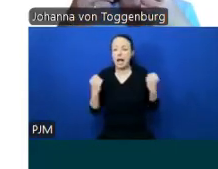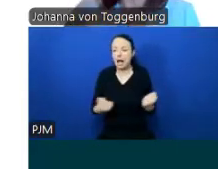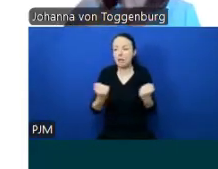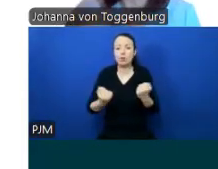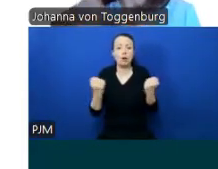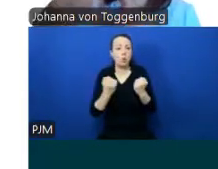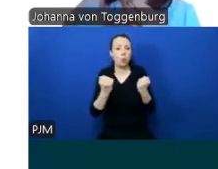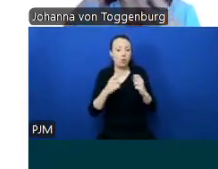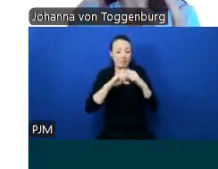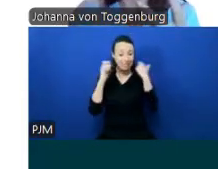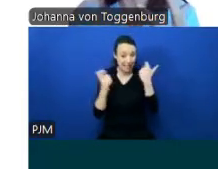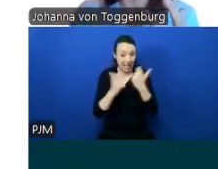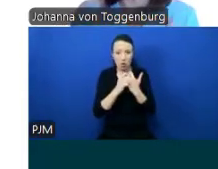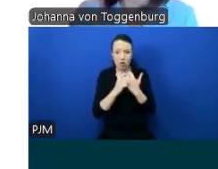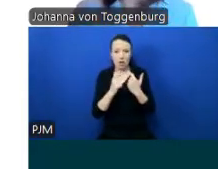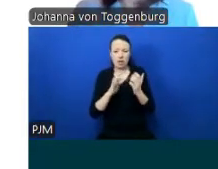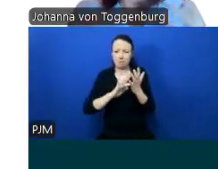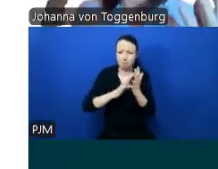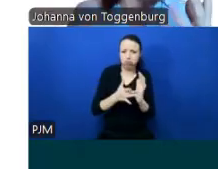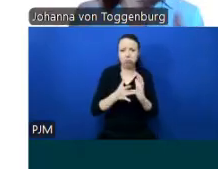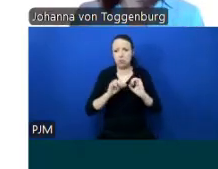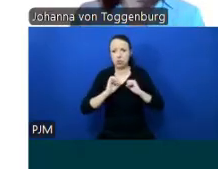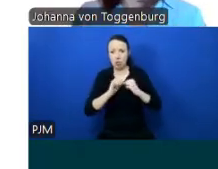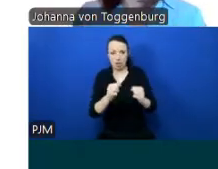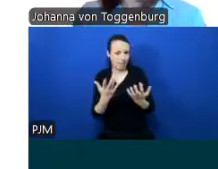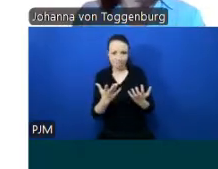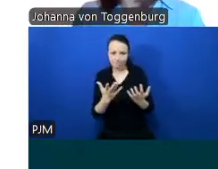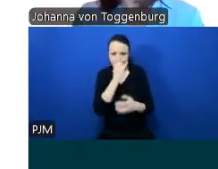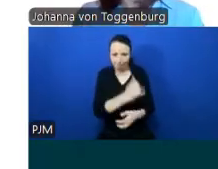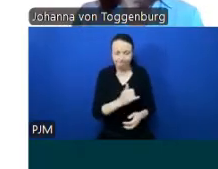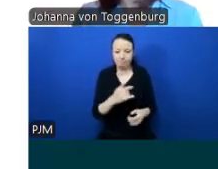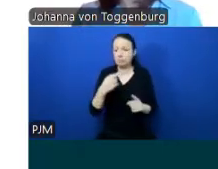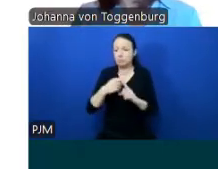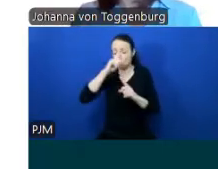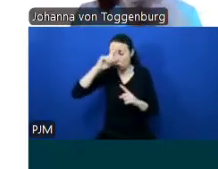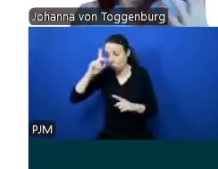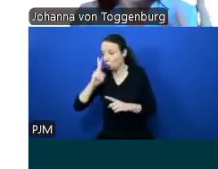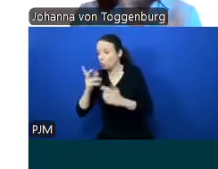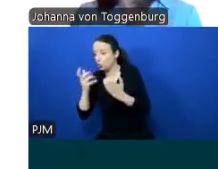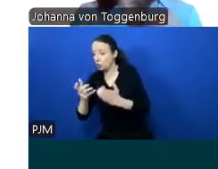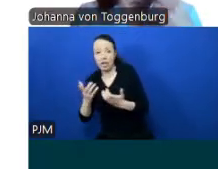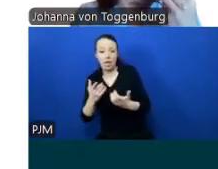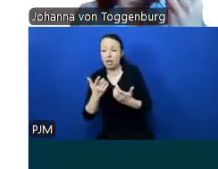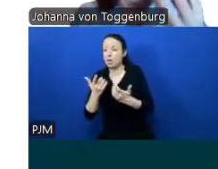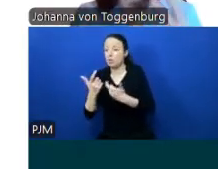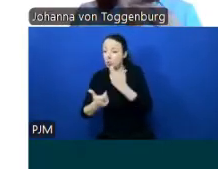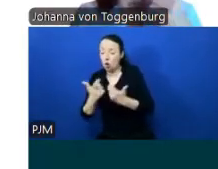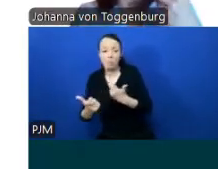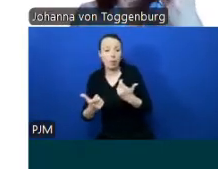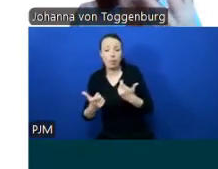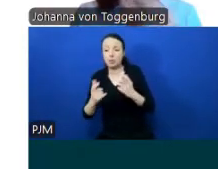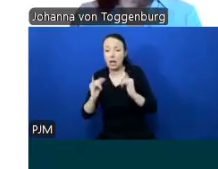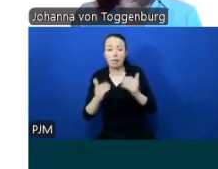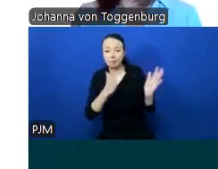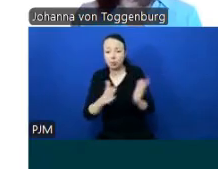the human resources to accompany that. And we need a little bit of a, let's say, a more practical,